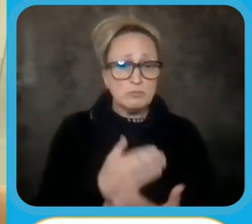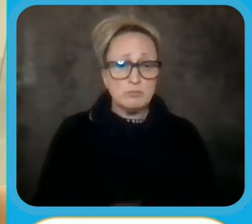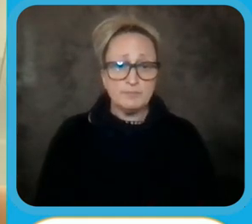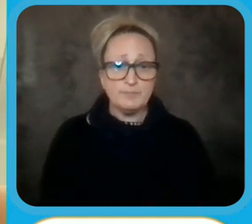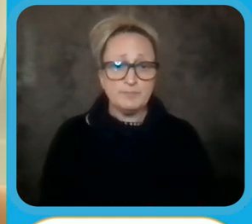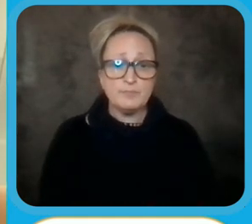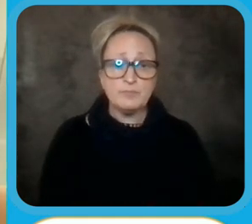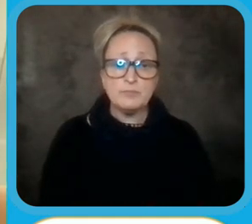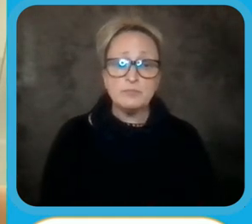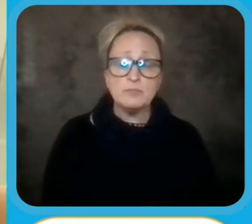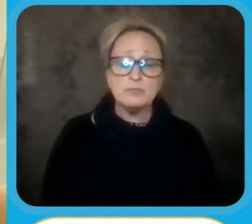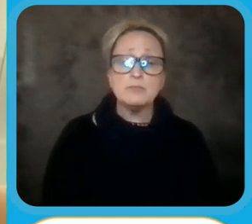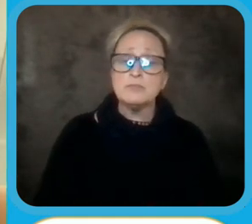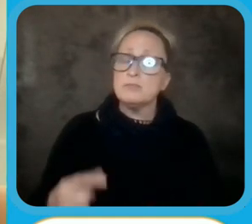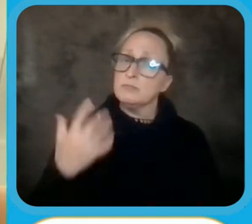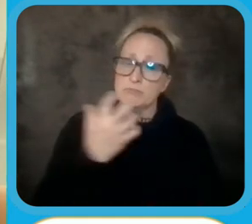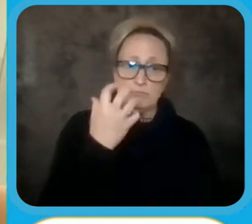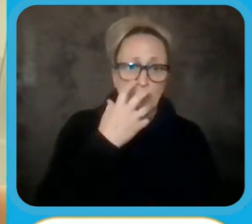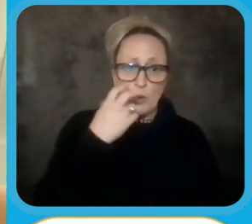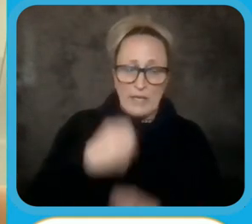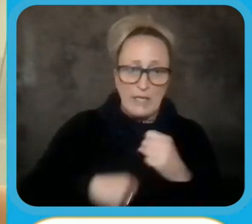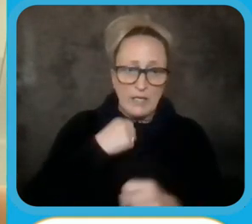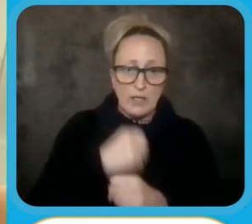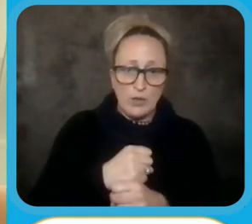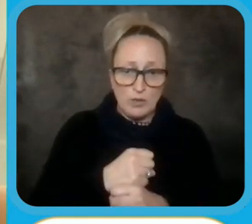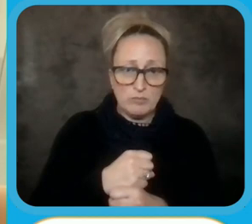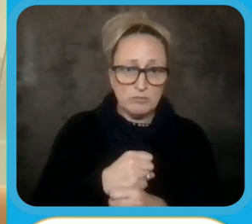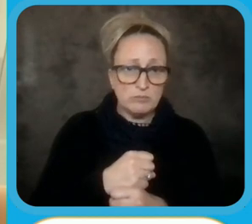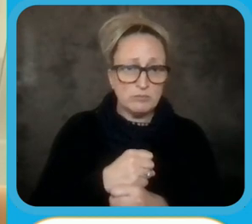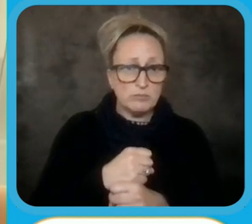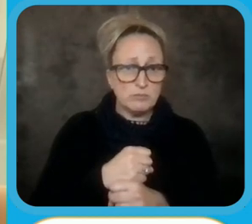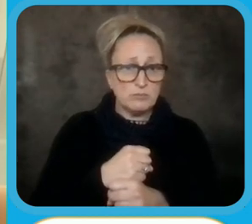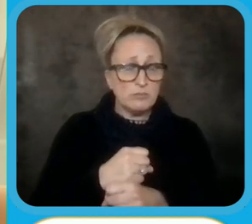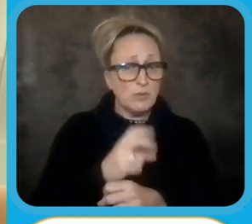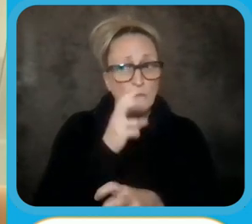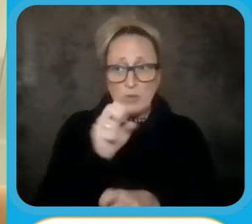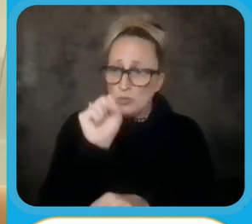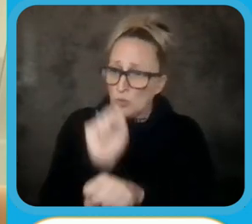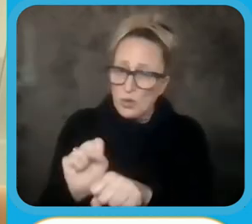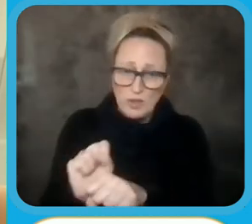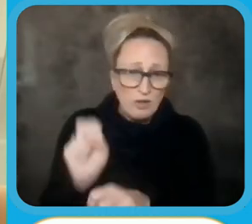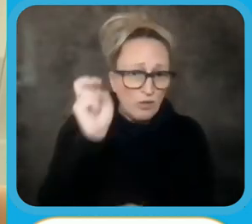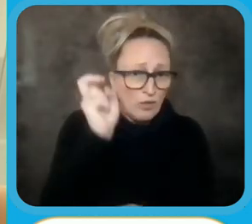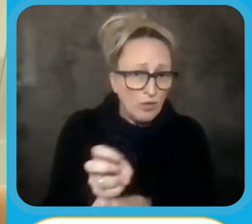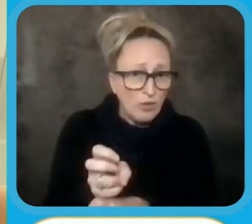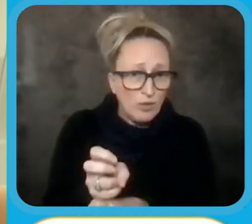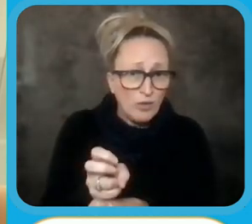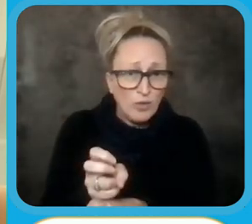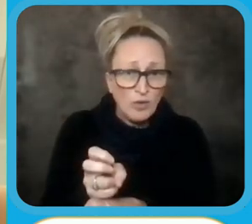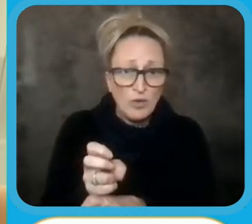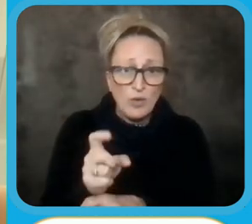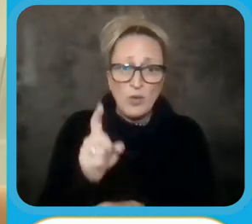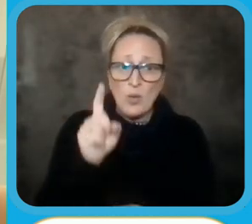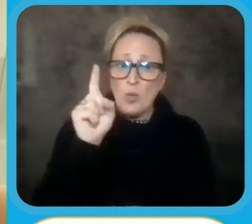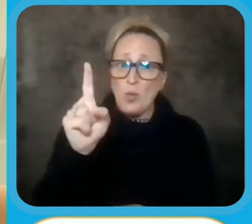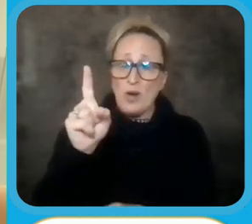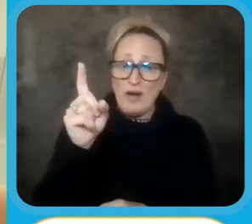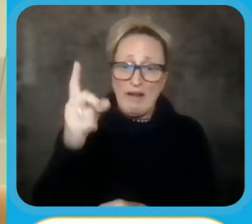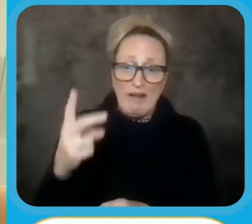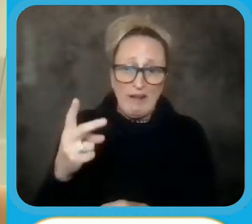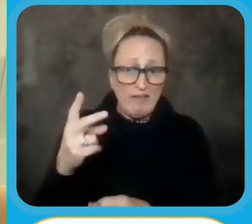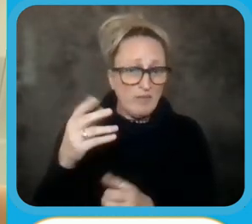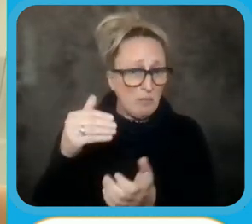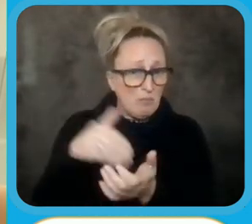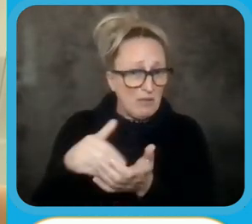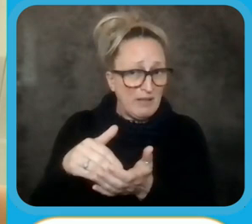What a year it's been. We at the building trades have been working hard, keeping 500,000 construction workers on